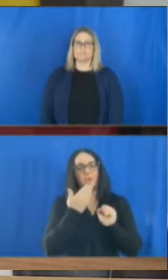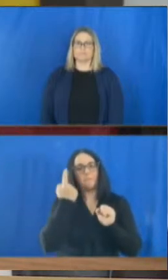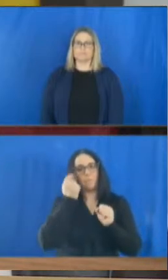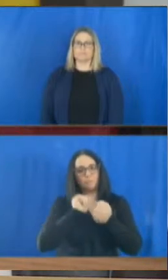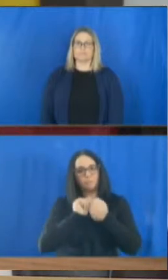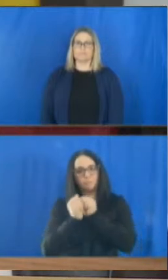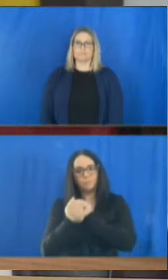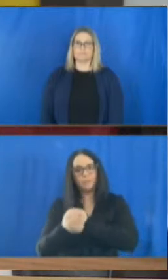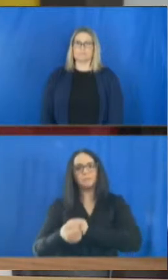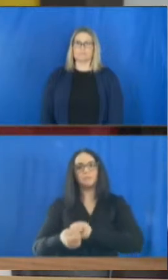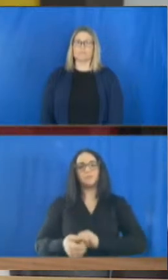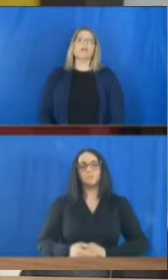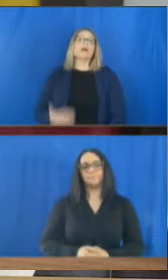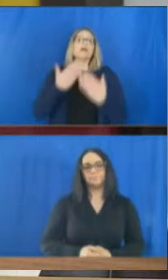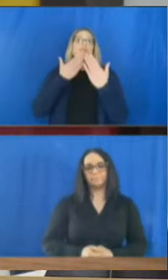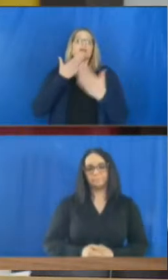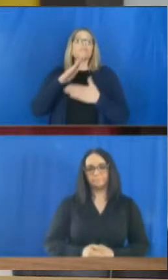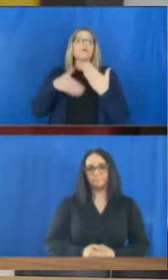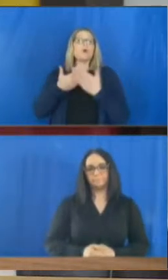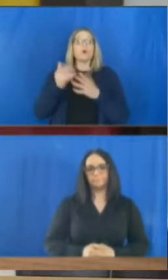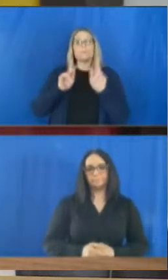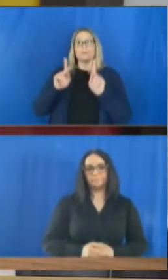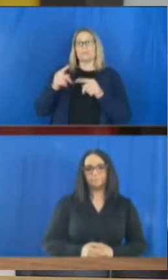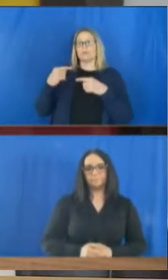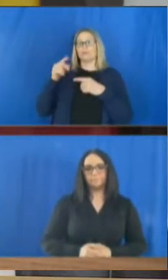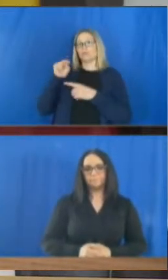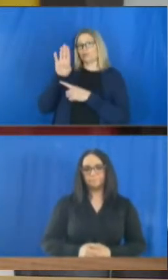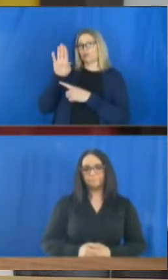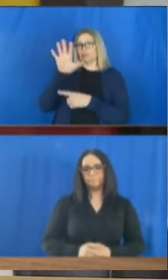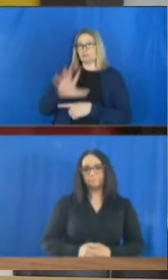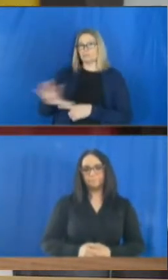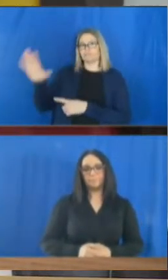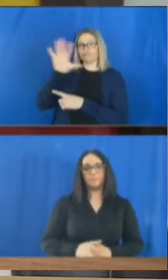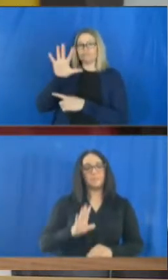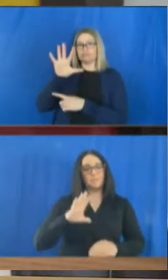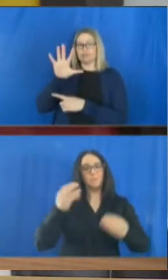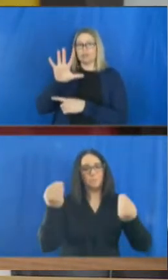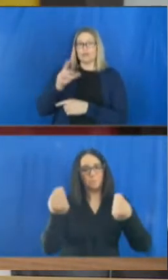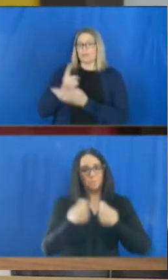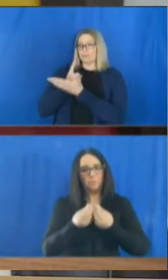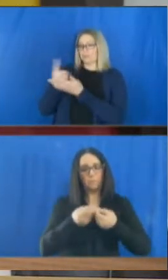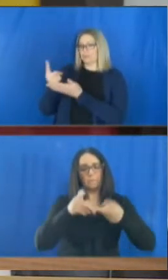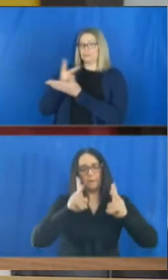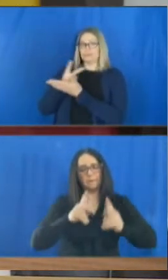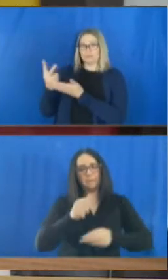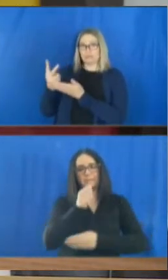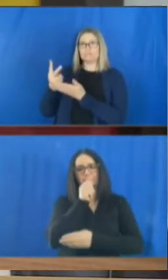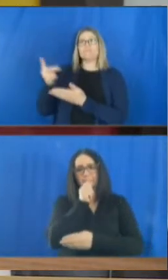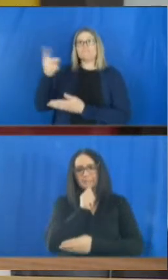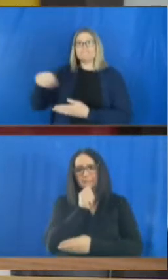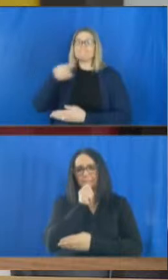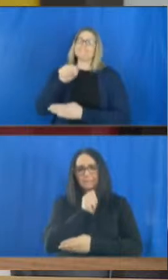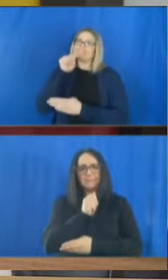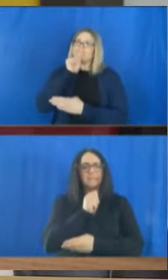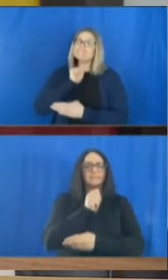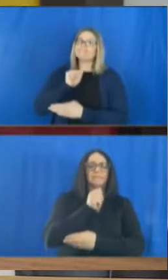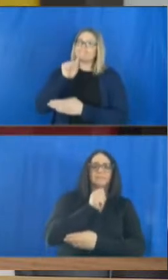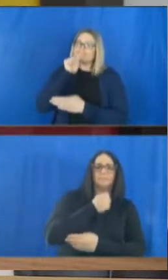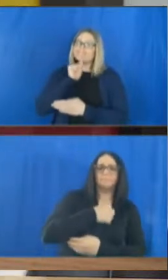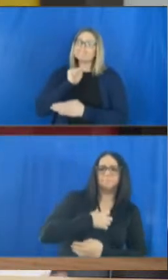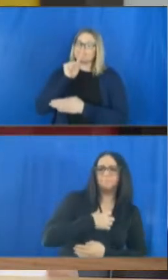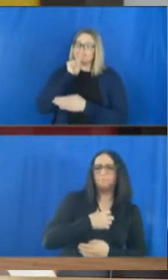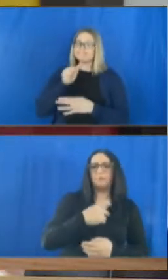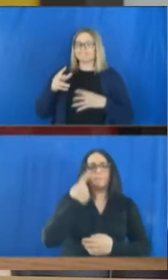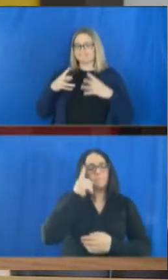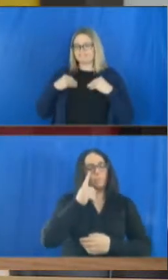for the good of all of us. This time has been challenging for everyone, and I want you to know that your